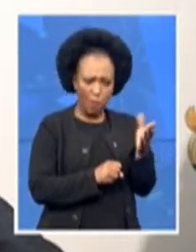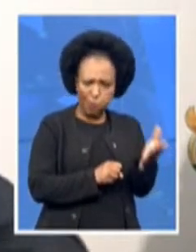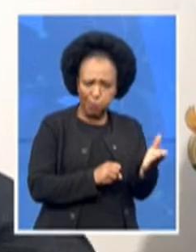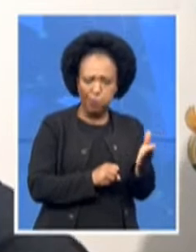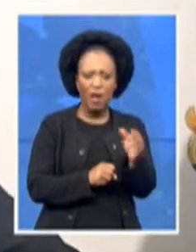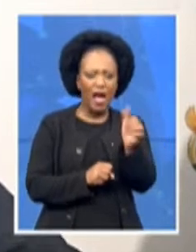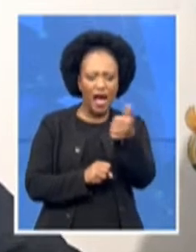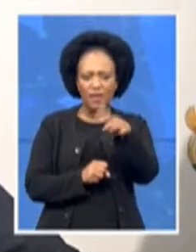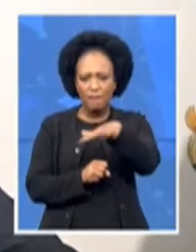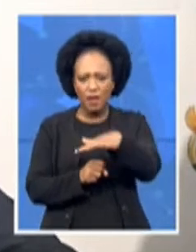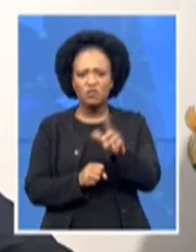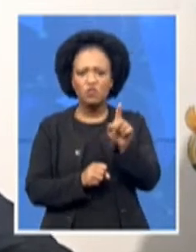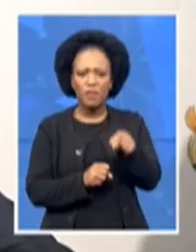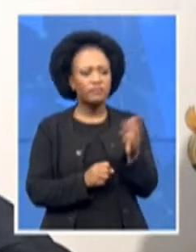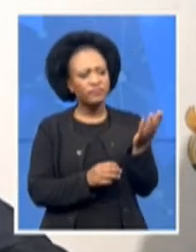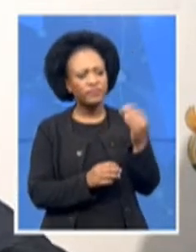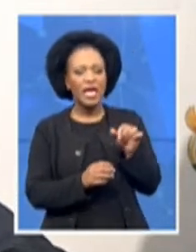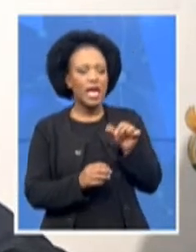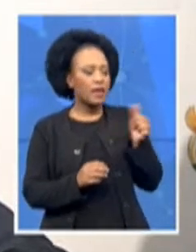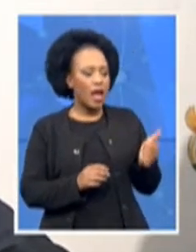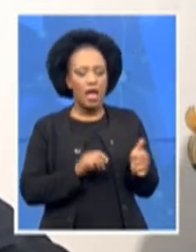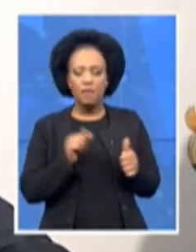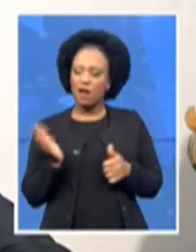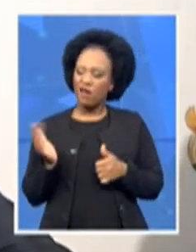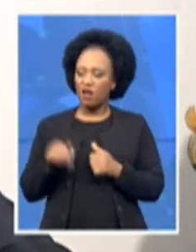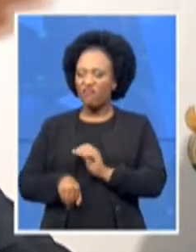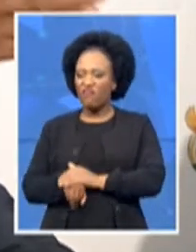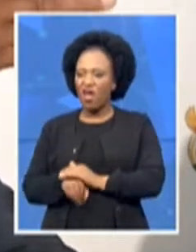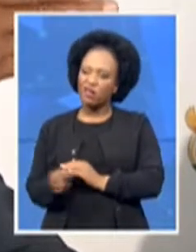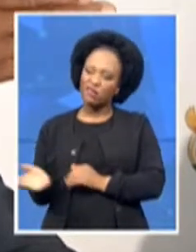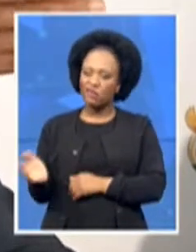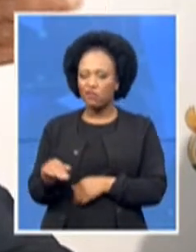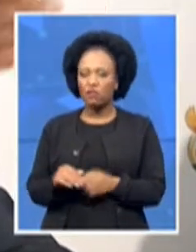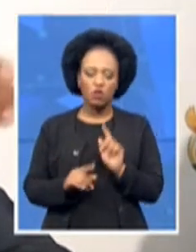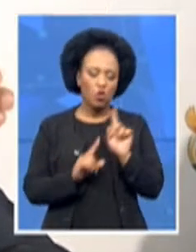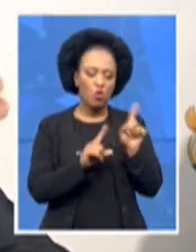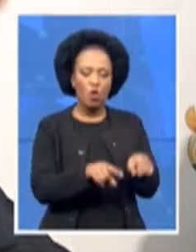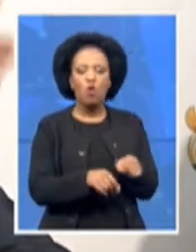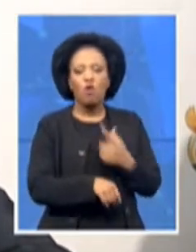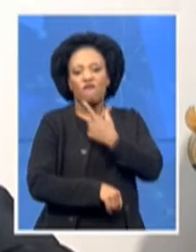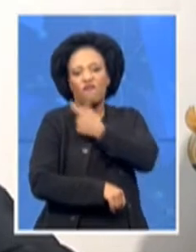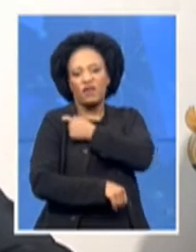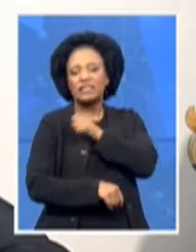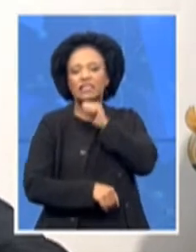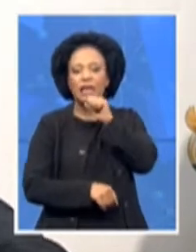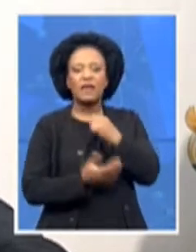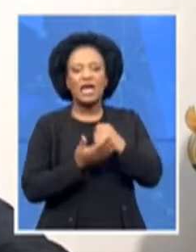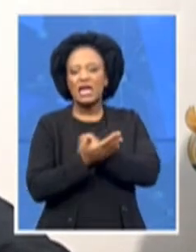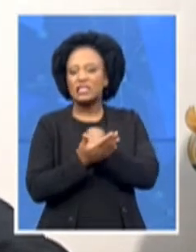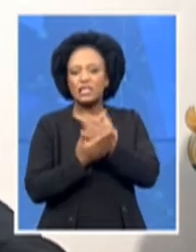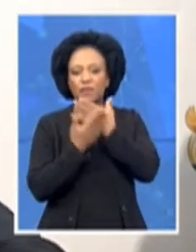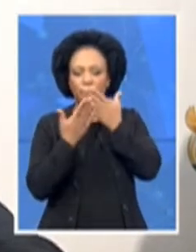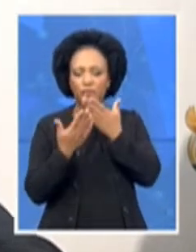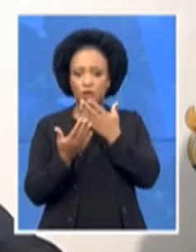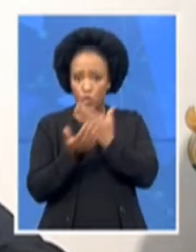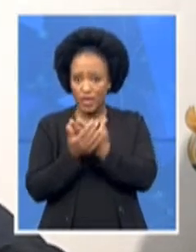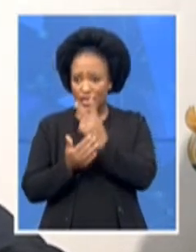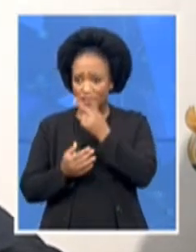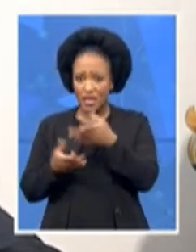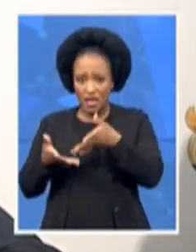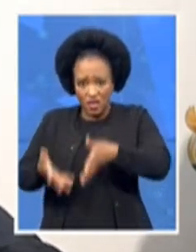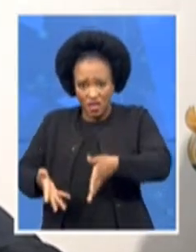the nearest vaccination center. Even if you are not registered, you can see even here, there are people who are waiting. If you are not registered,